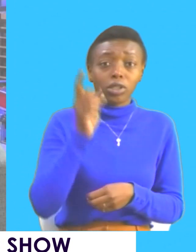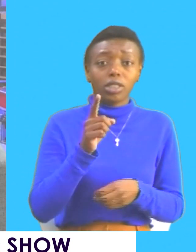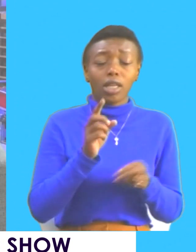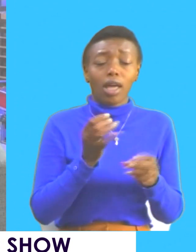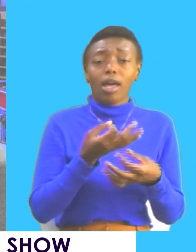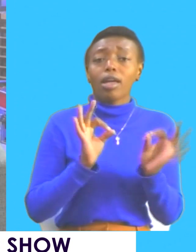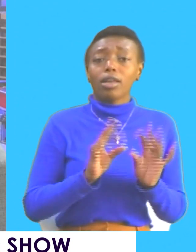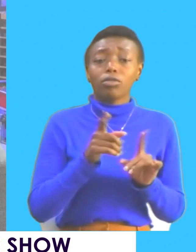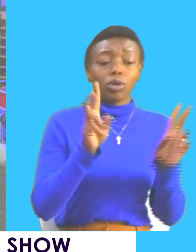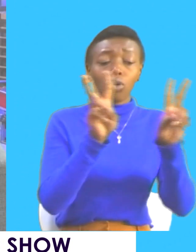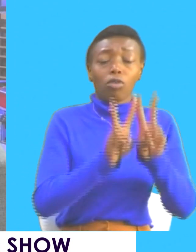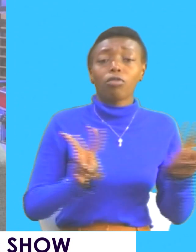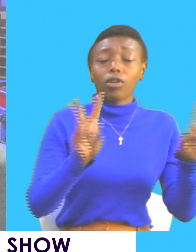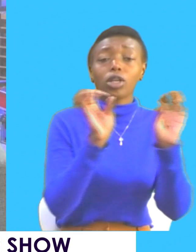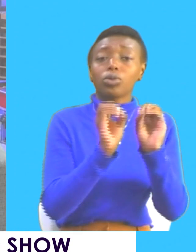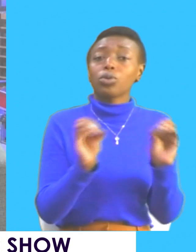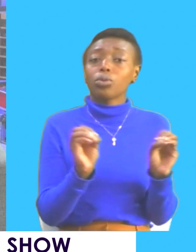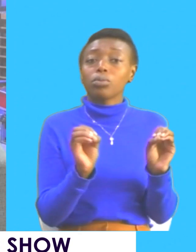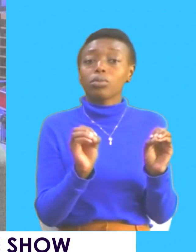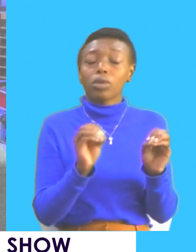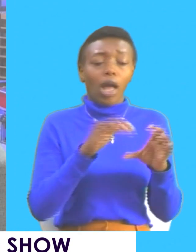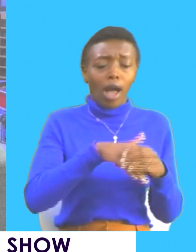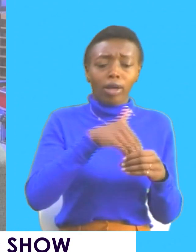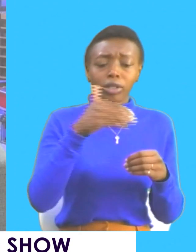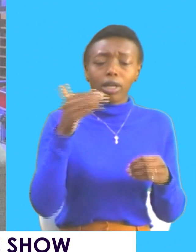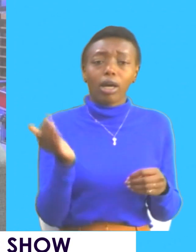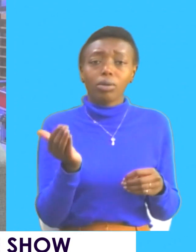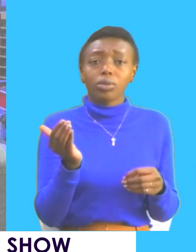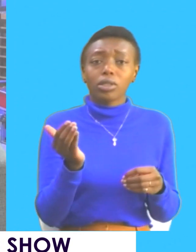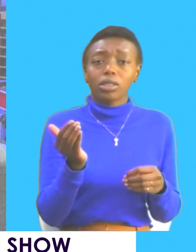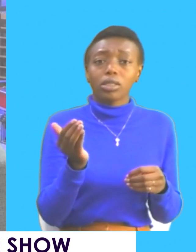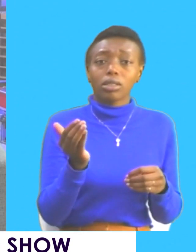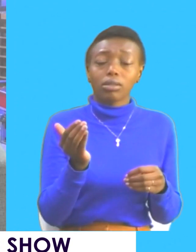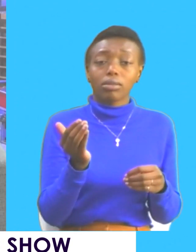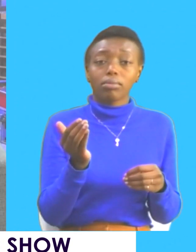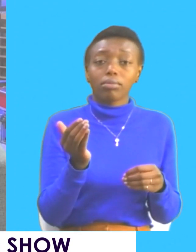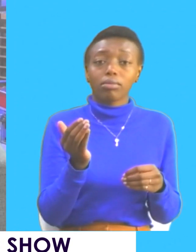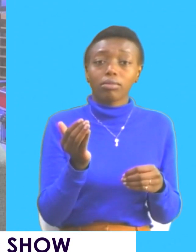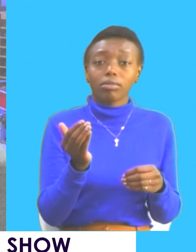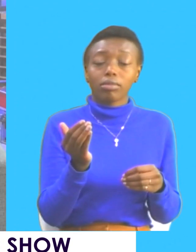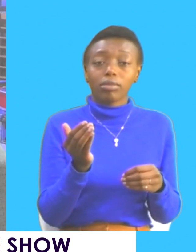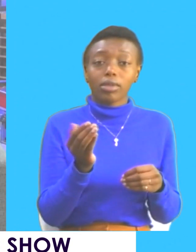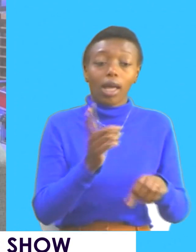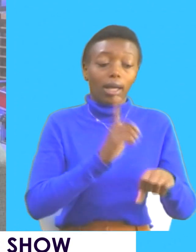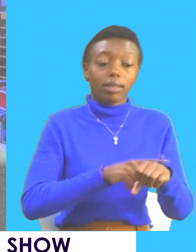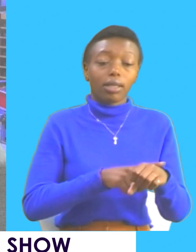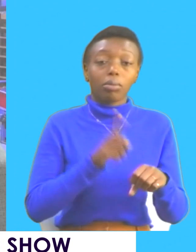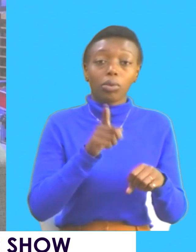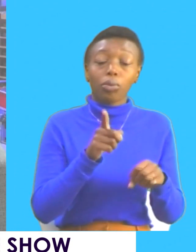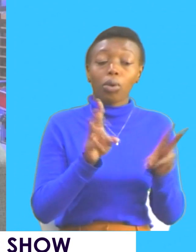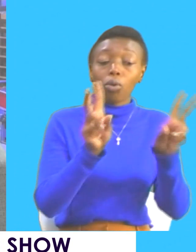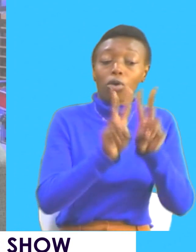irrelevance, out of being not relevant, that you bring